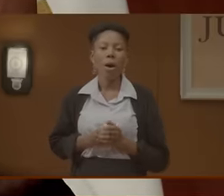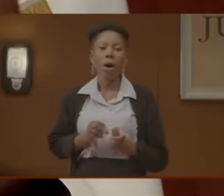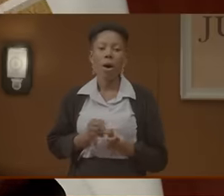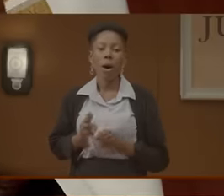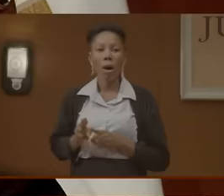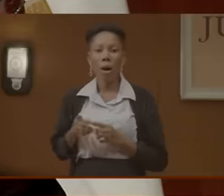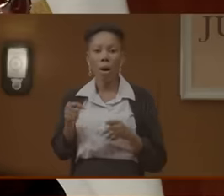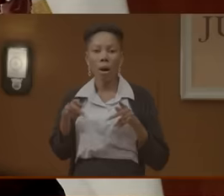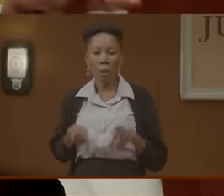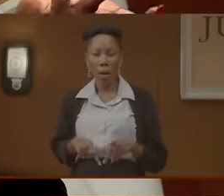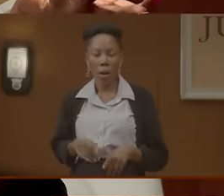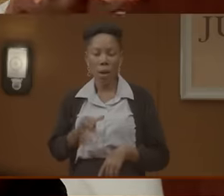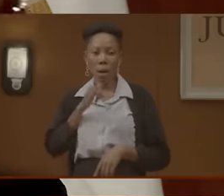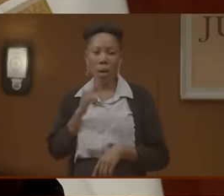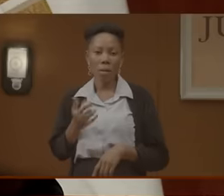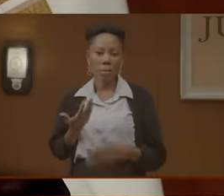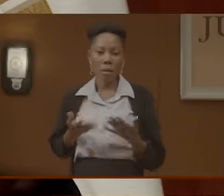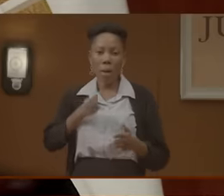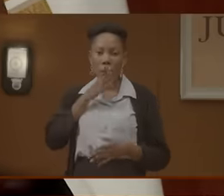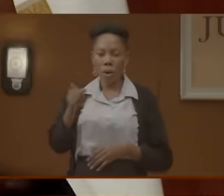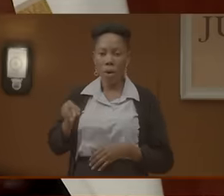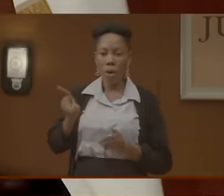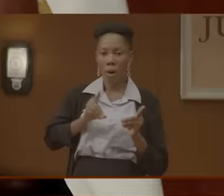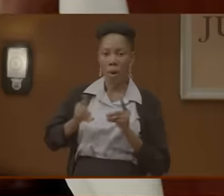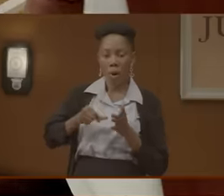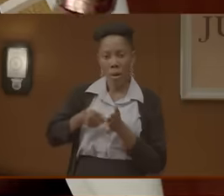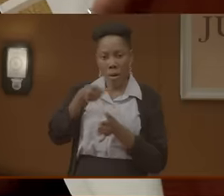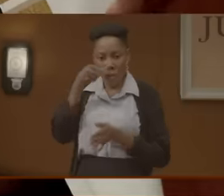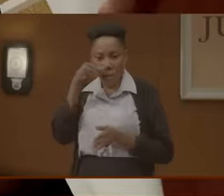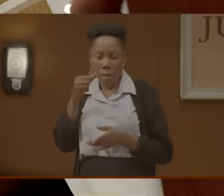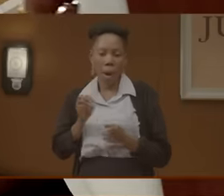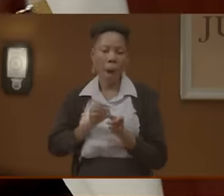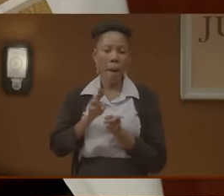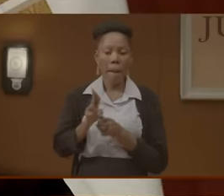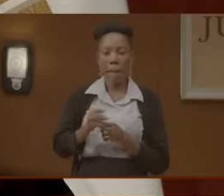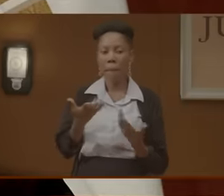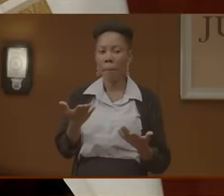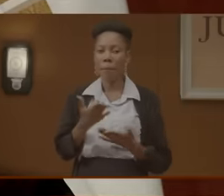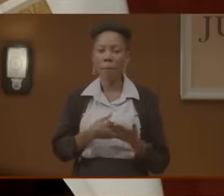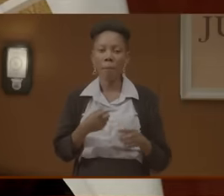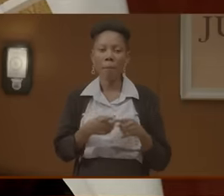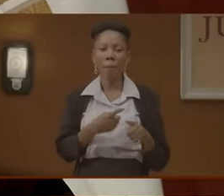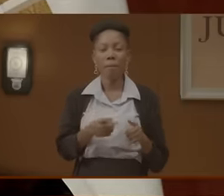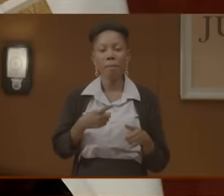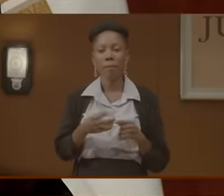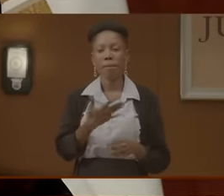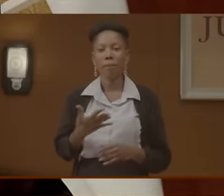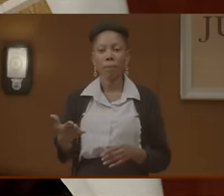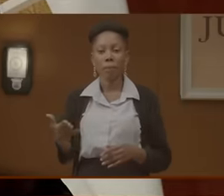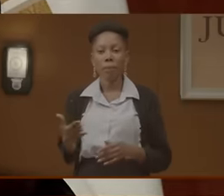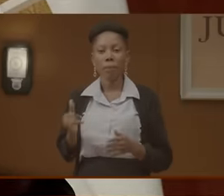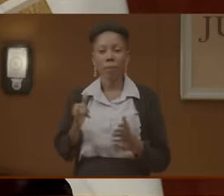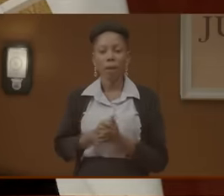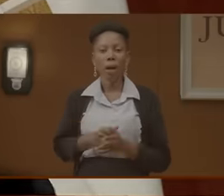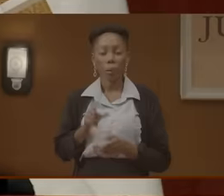maybe somebody that is into drug. You know, at times when you take drug, you go off. You know, there are some certain things that needs